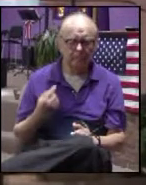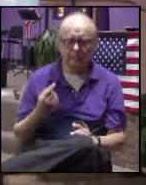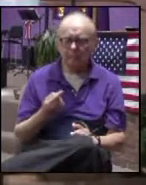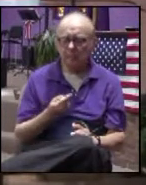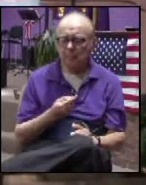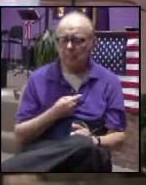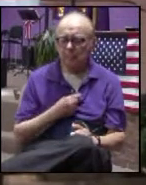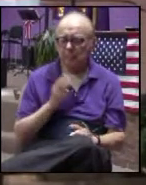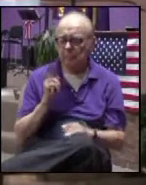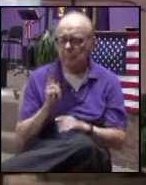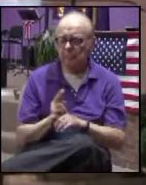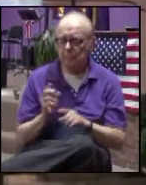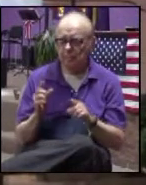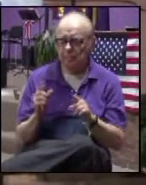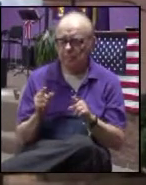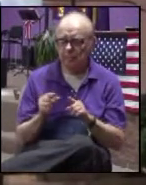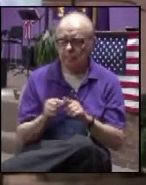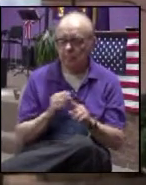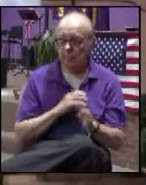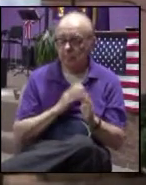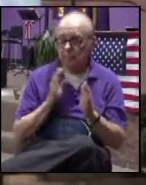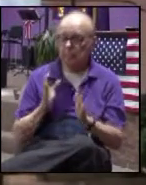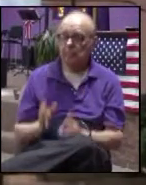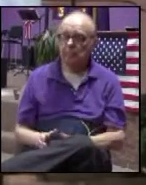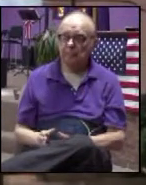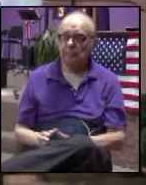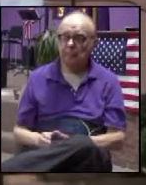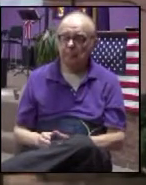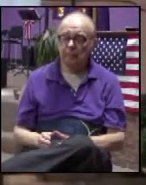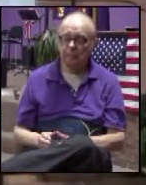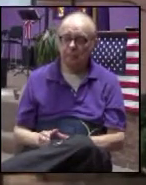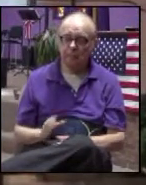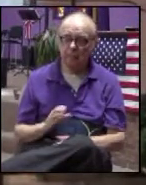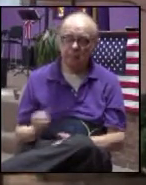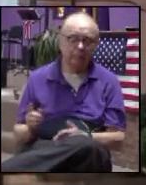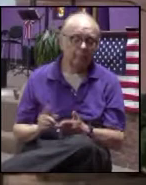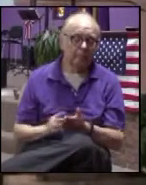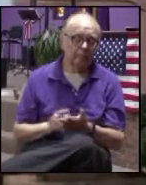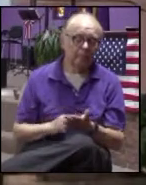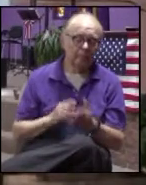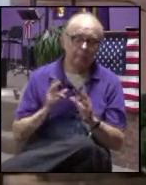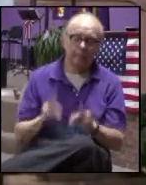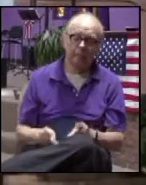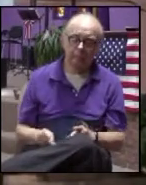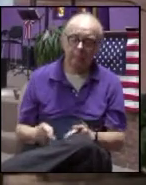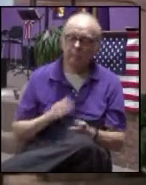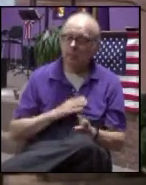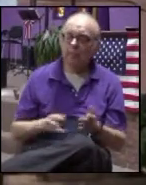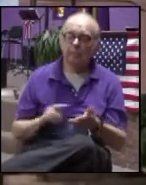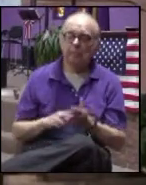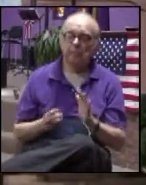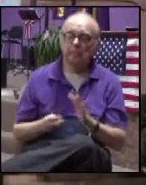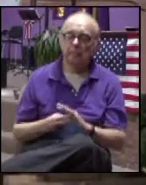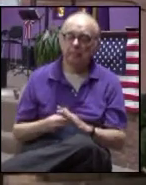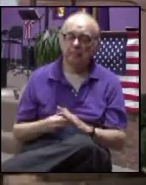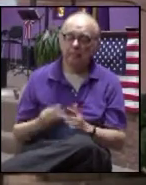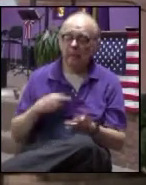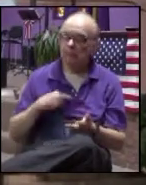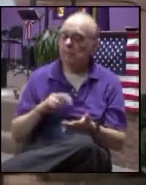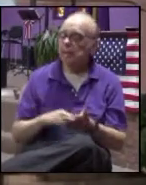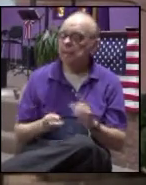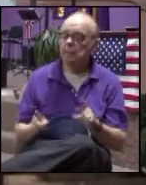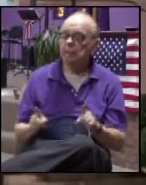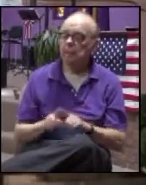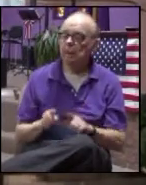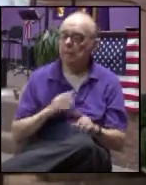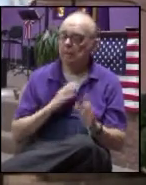we use the word Christian, and somebody says, okay, well, what does Christian mean? Well, that means I'm like Christ.